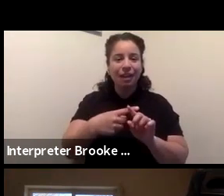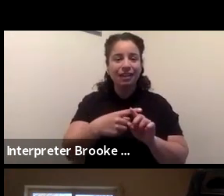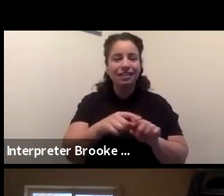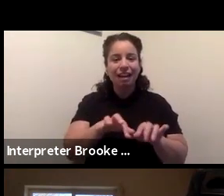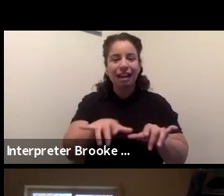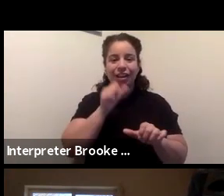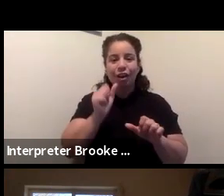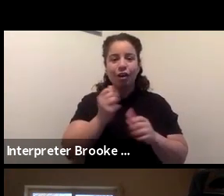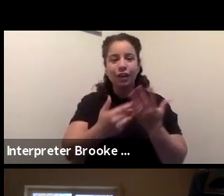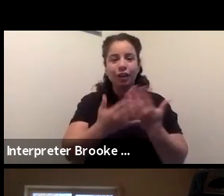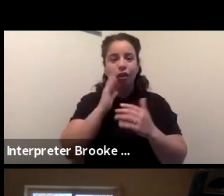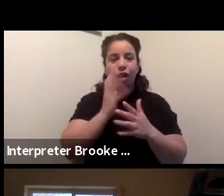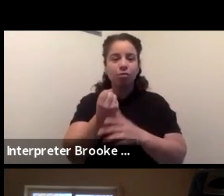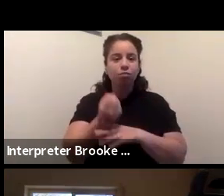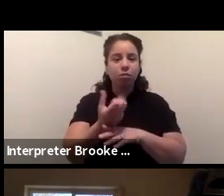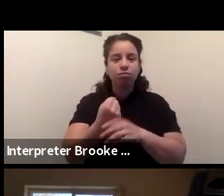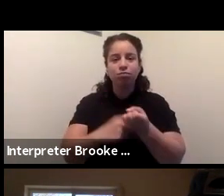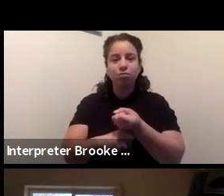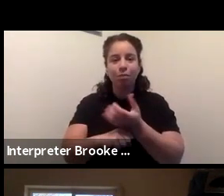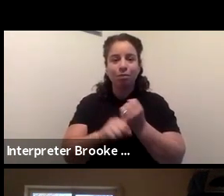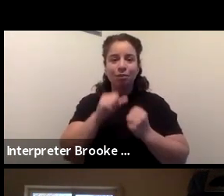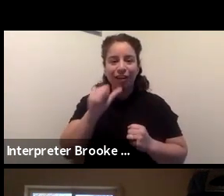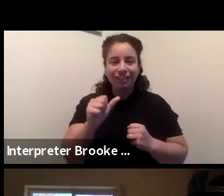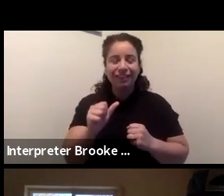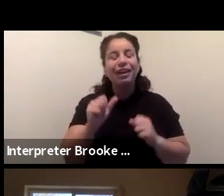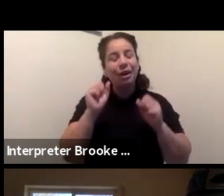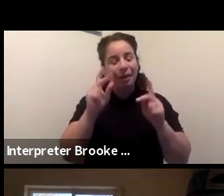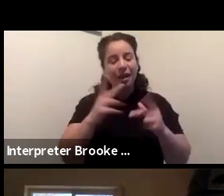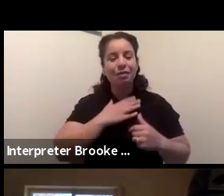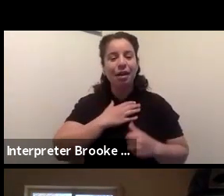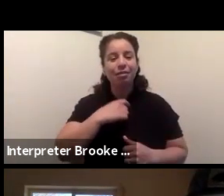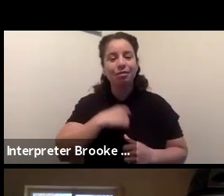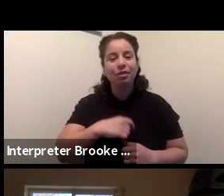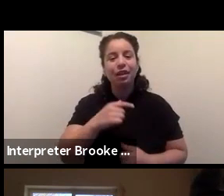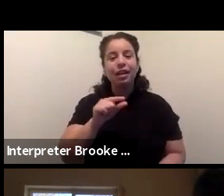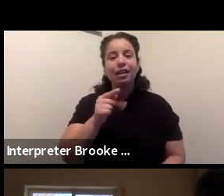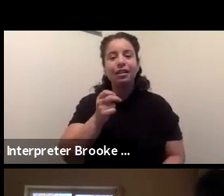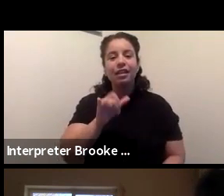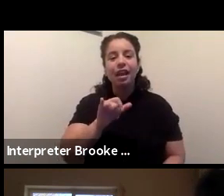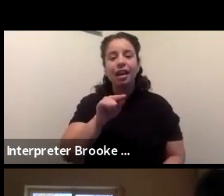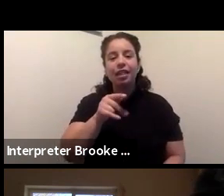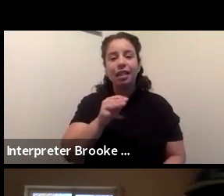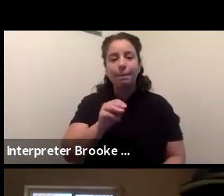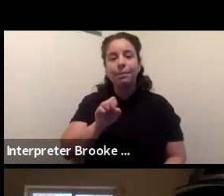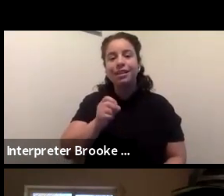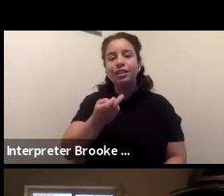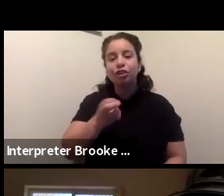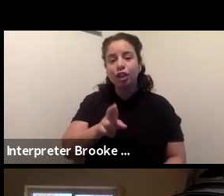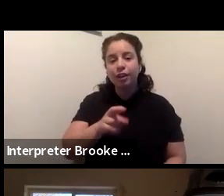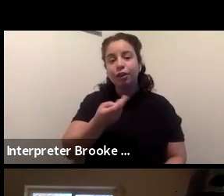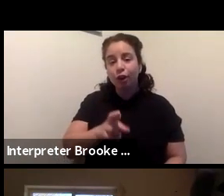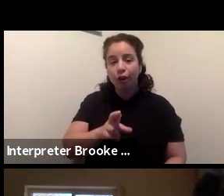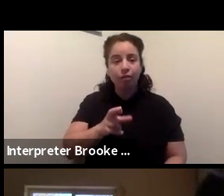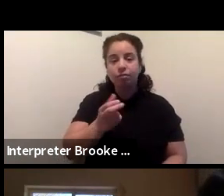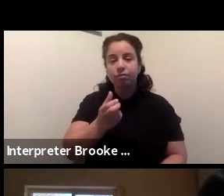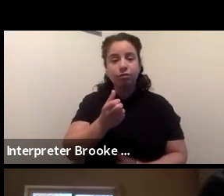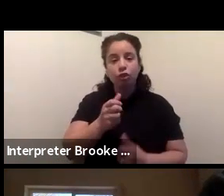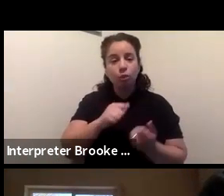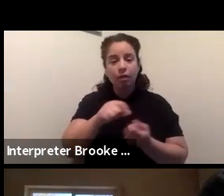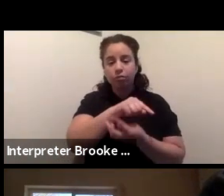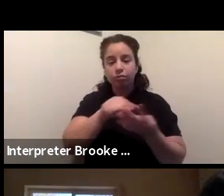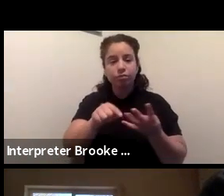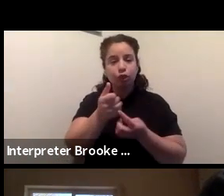fly off. So my pronouns are they, their, she, hers. You can use those interchangeably.